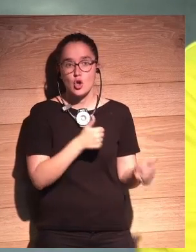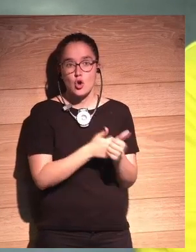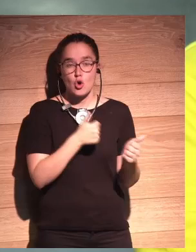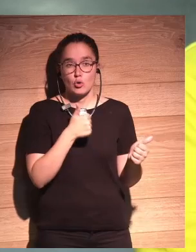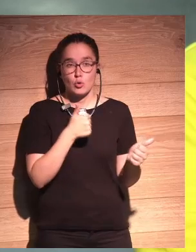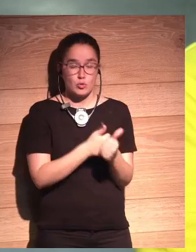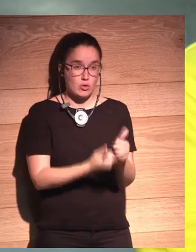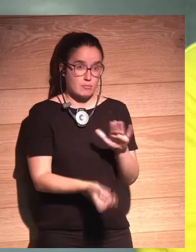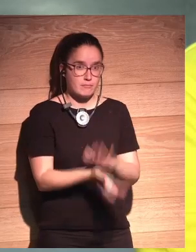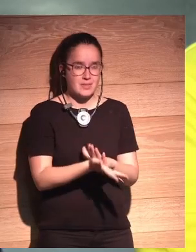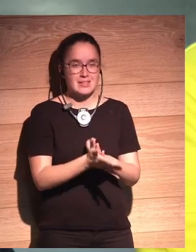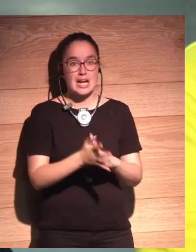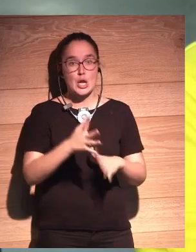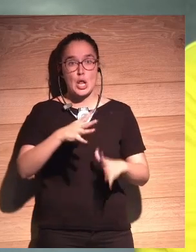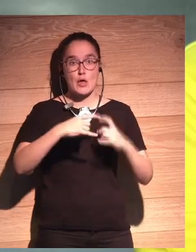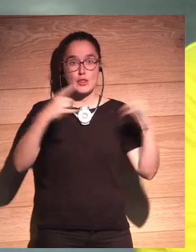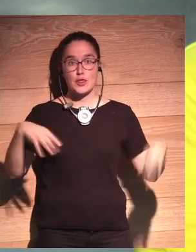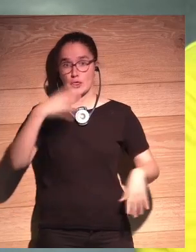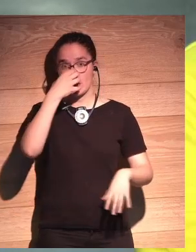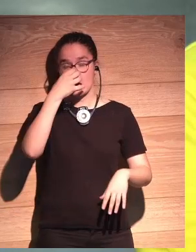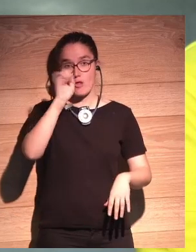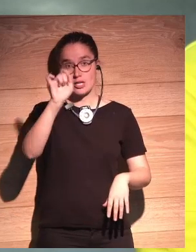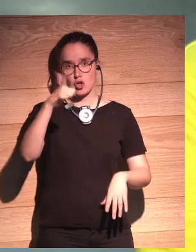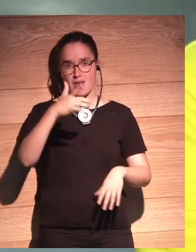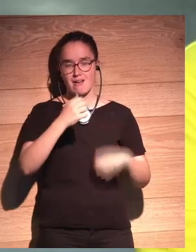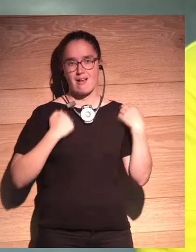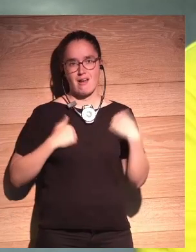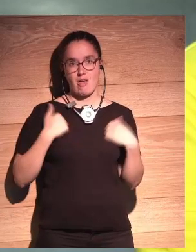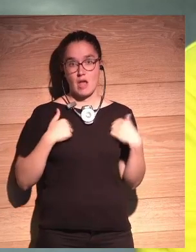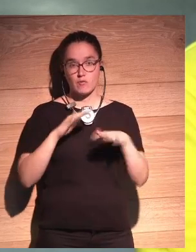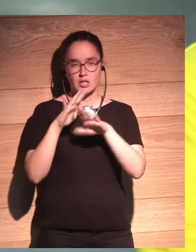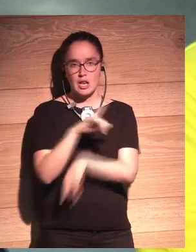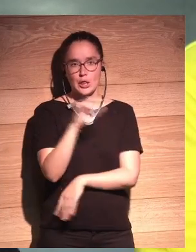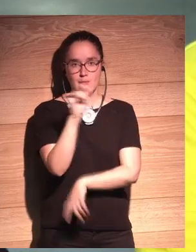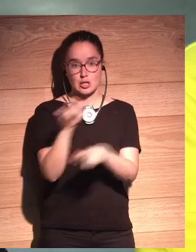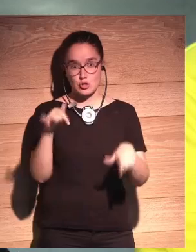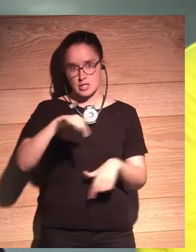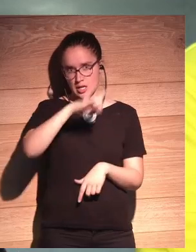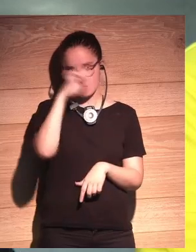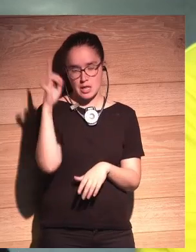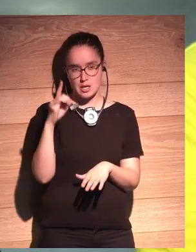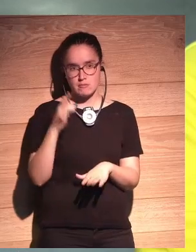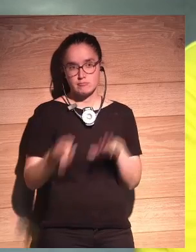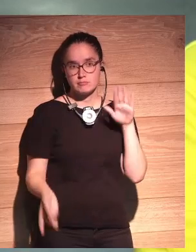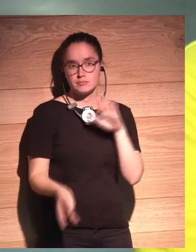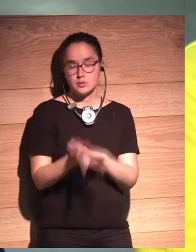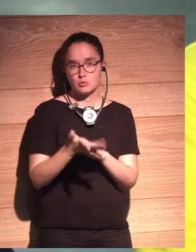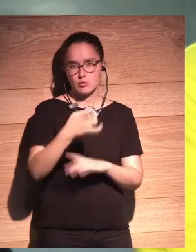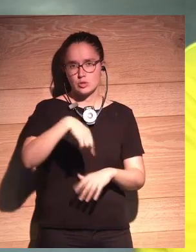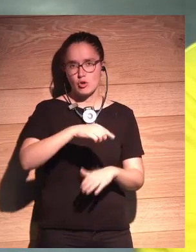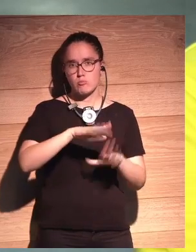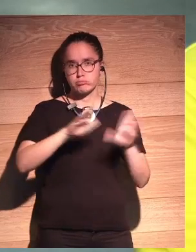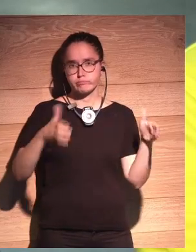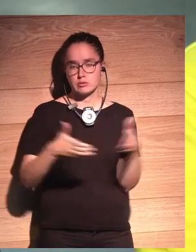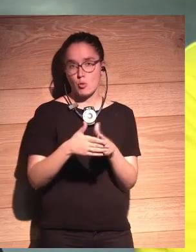Luckily, one of the co-founders came from the Cirque du Soleil from Canada. We had a community of 100 people here in Madrid, and we created our